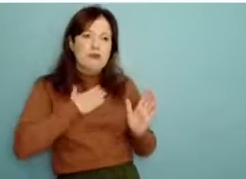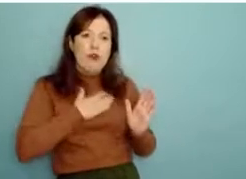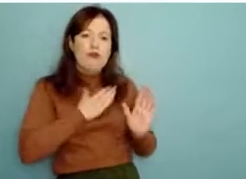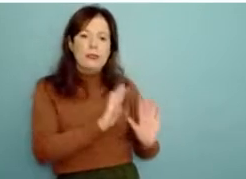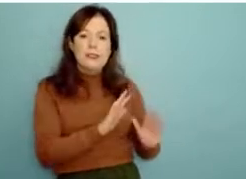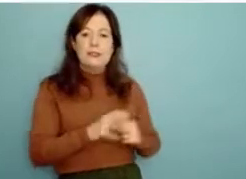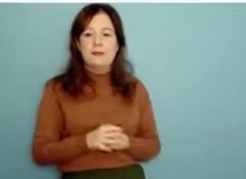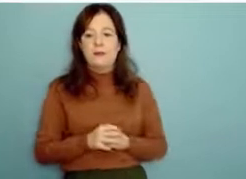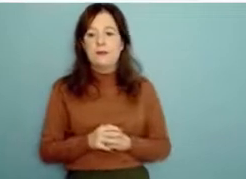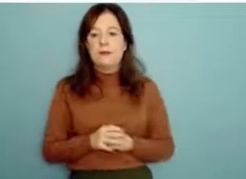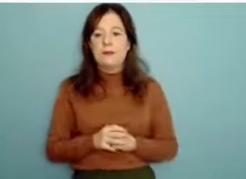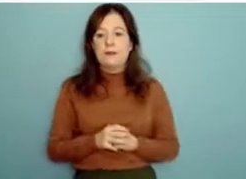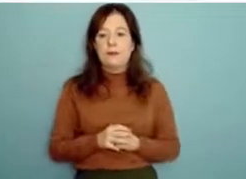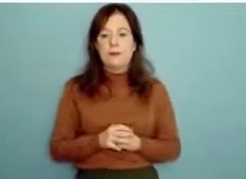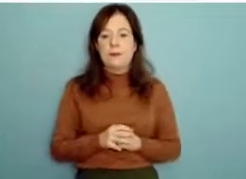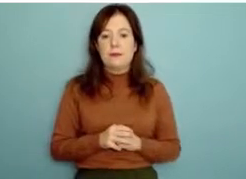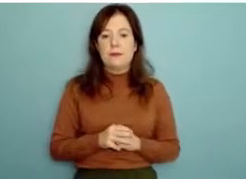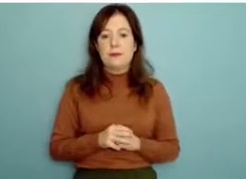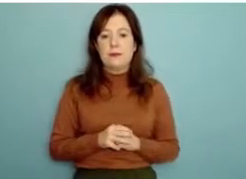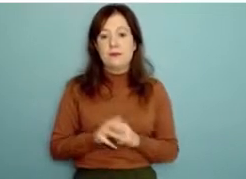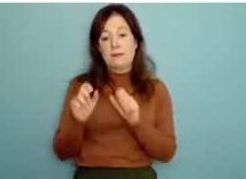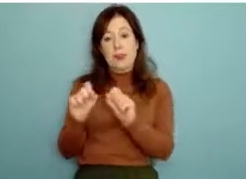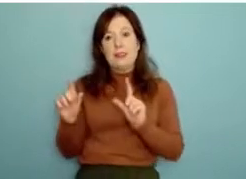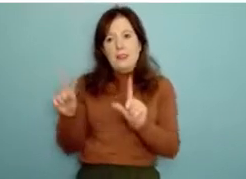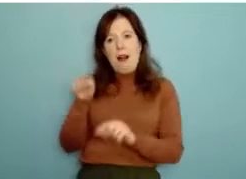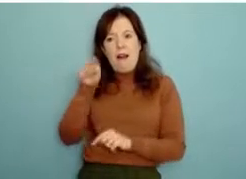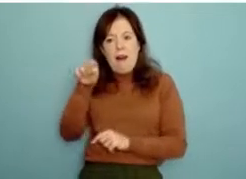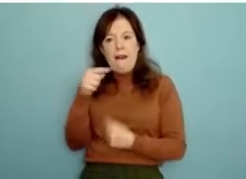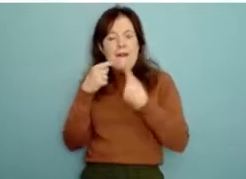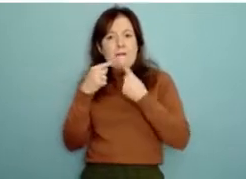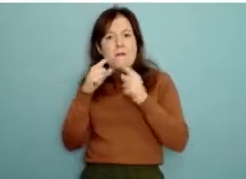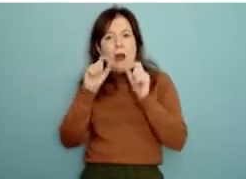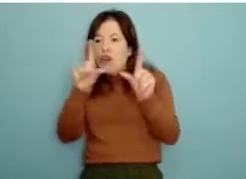Now this looks like a really important slide. Would you like to explain it to us?